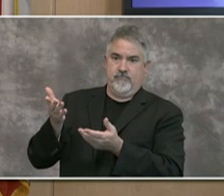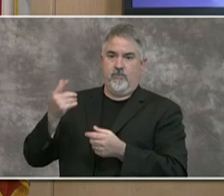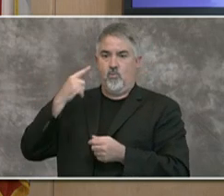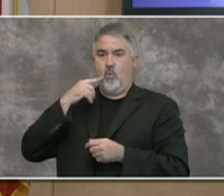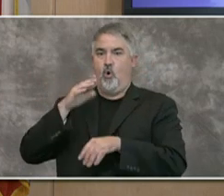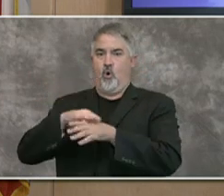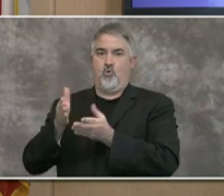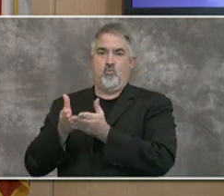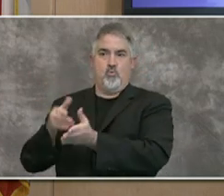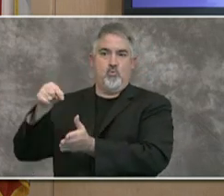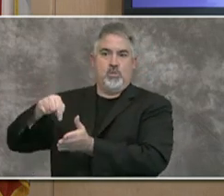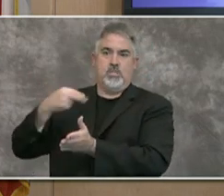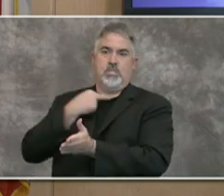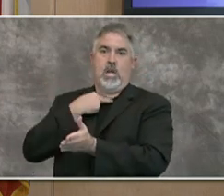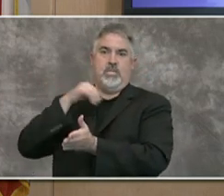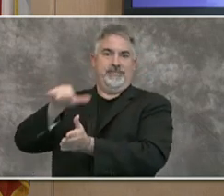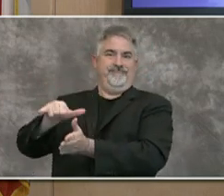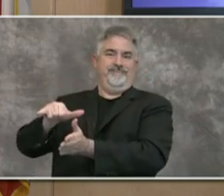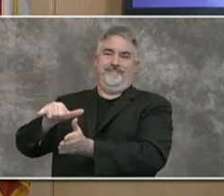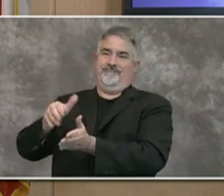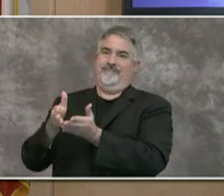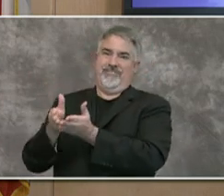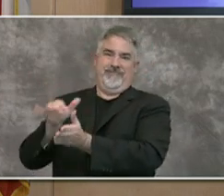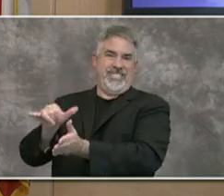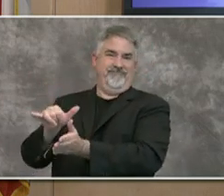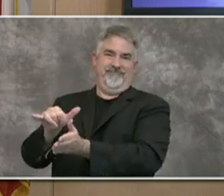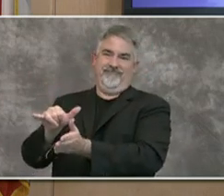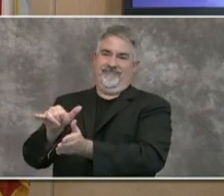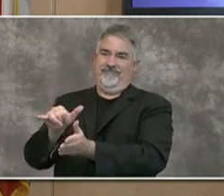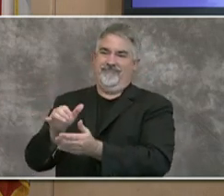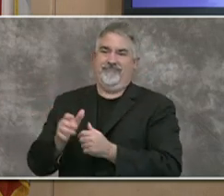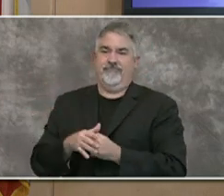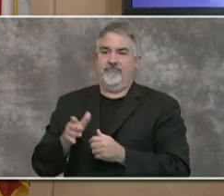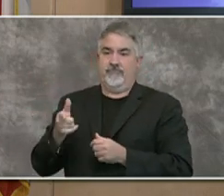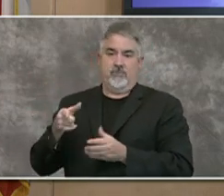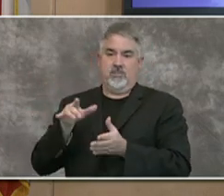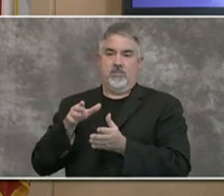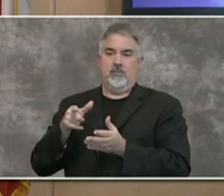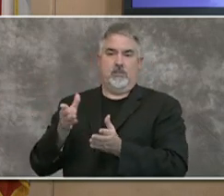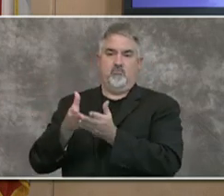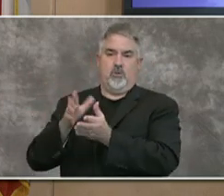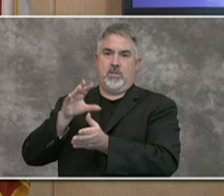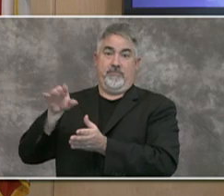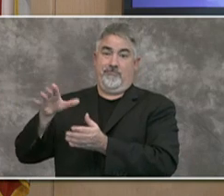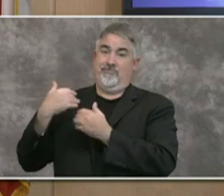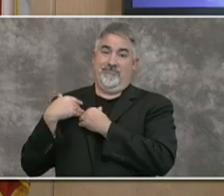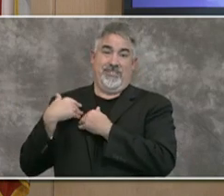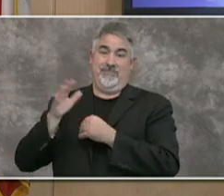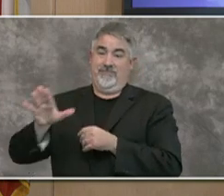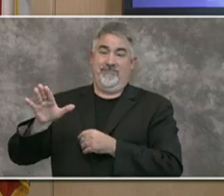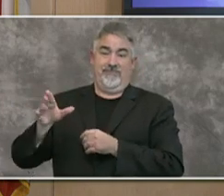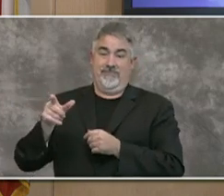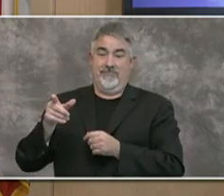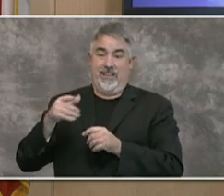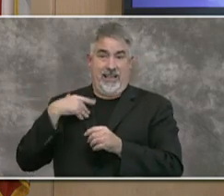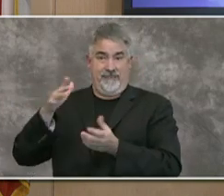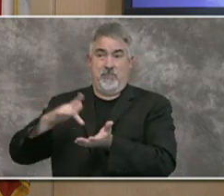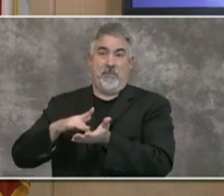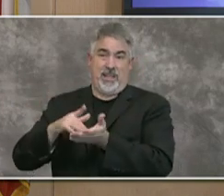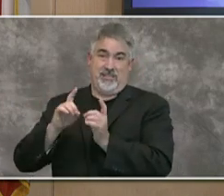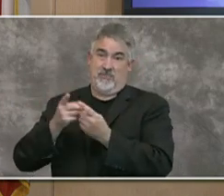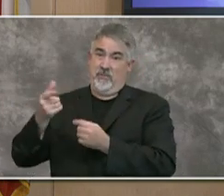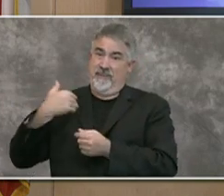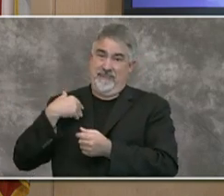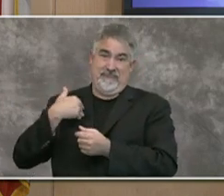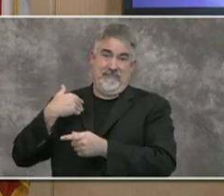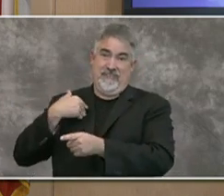of on the ship. That is the responsibility of the cruise ship companies. They have medical departments. They have gotten resupply. We've made